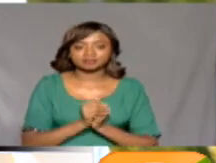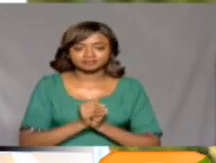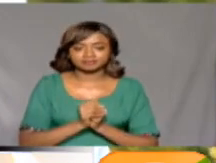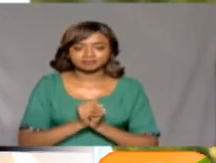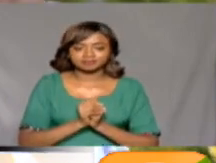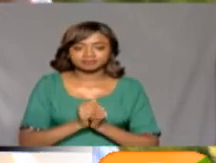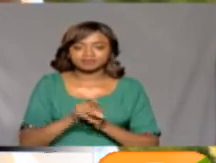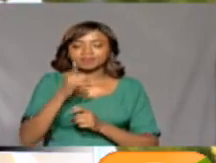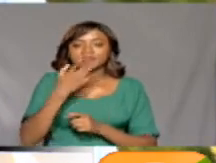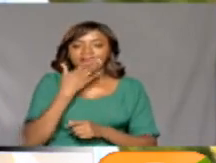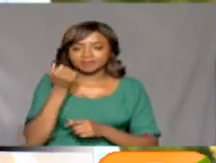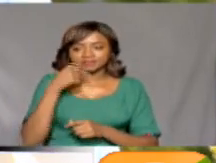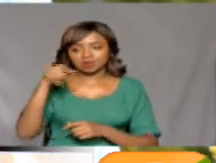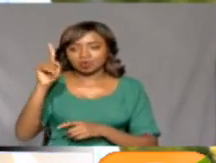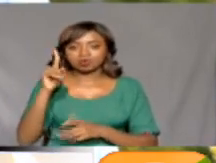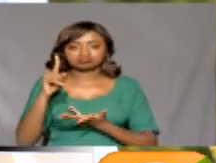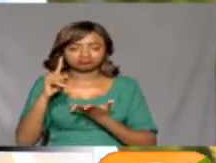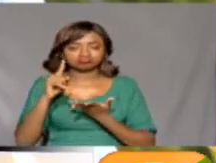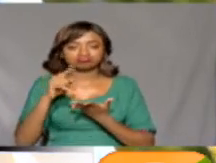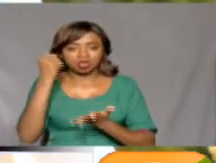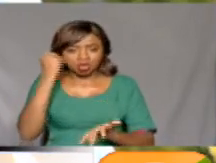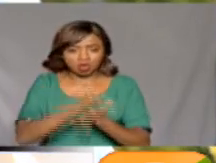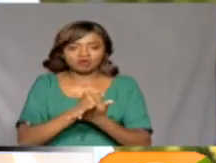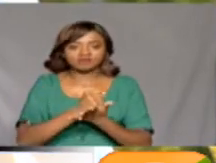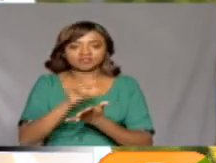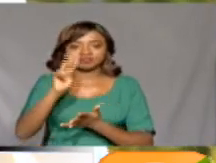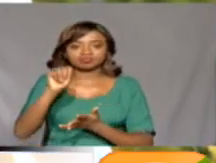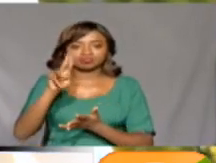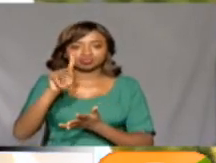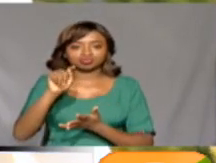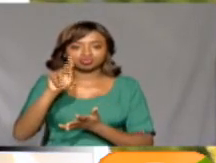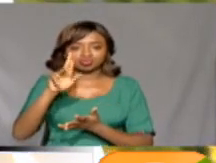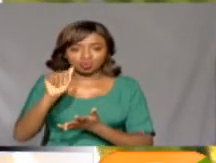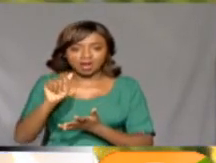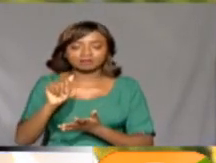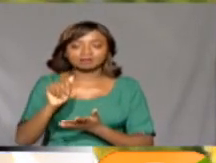Kilonzo Mutula's office, or the police are sent to his house.